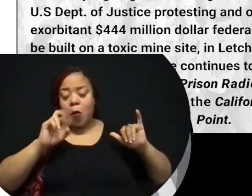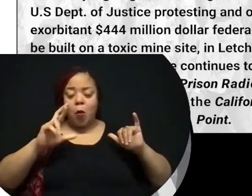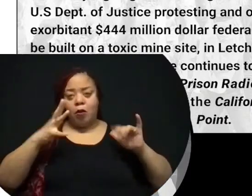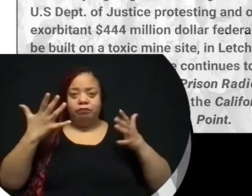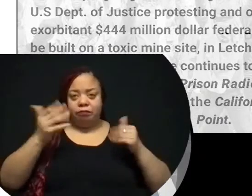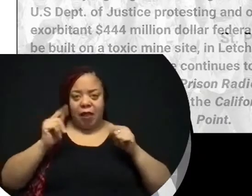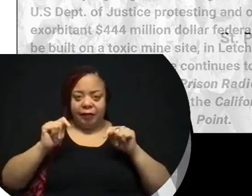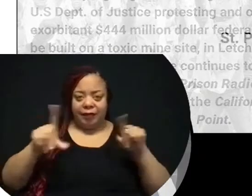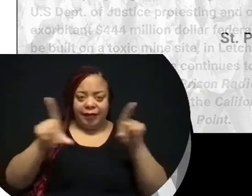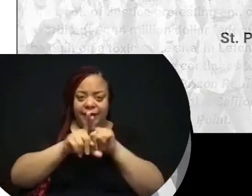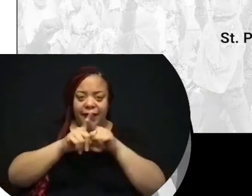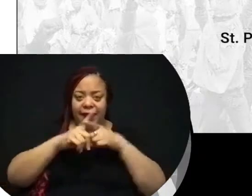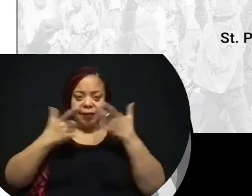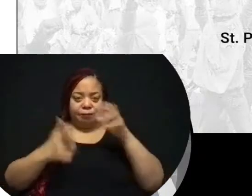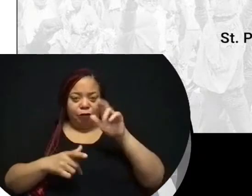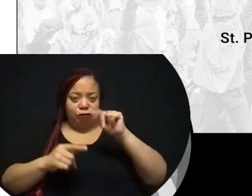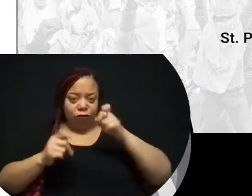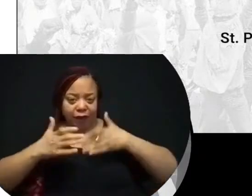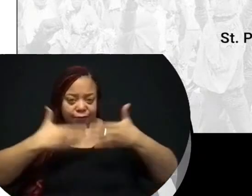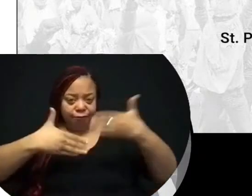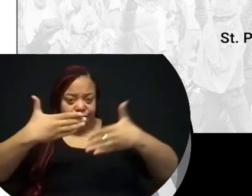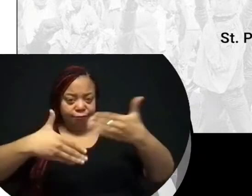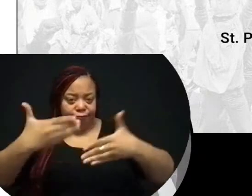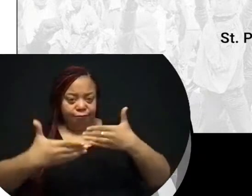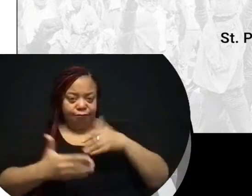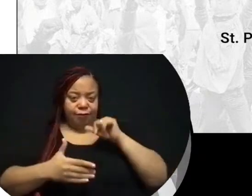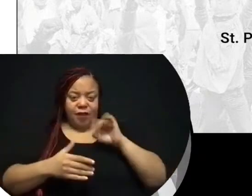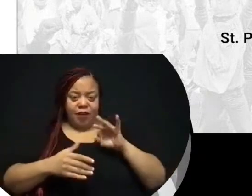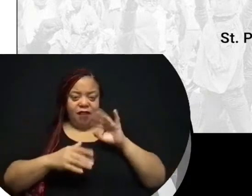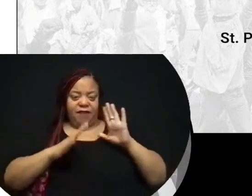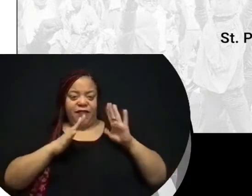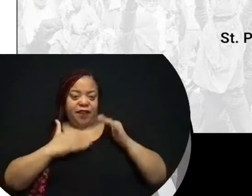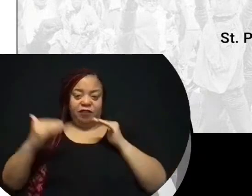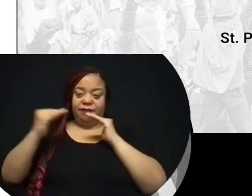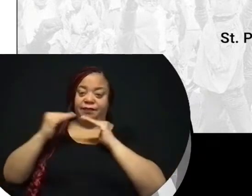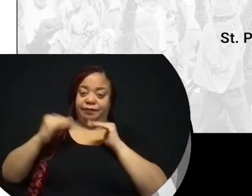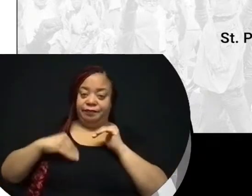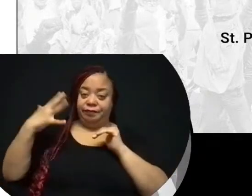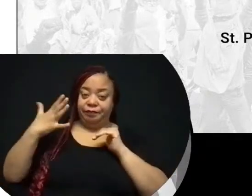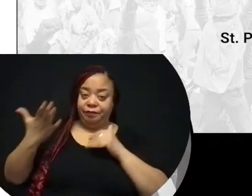significant, we can't turn a blind eye by permitting the